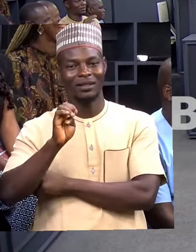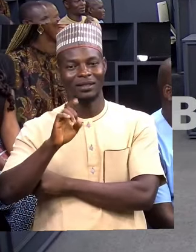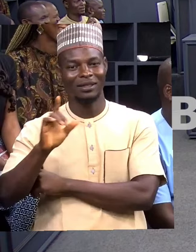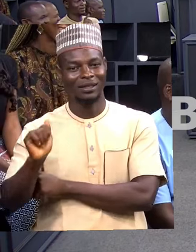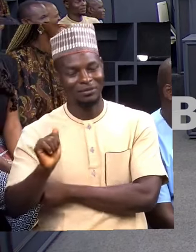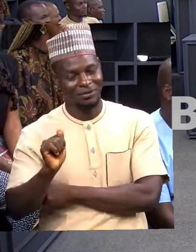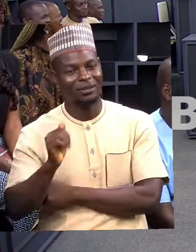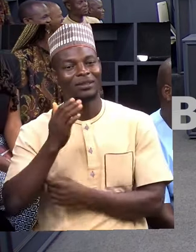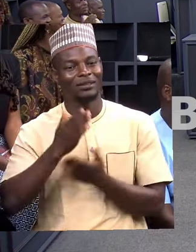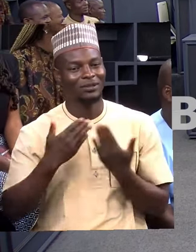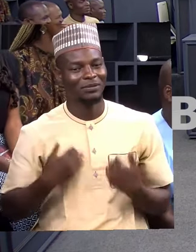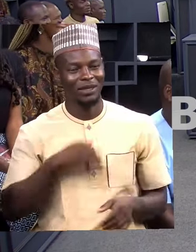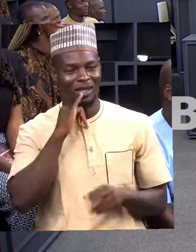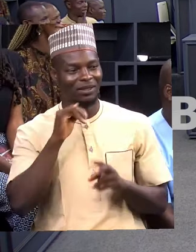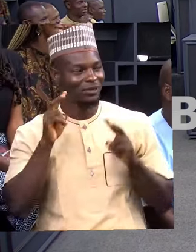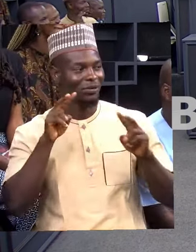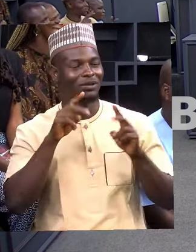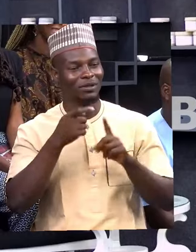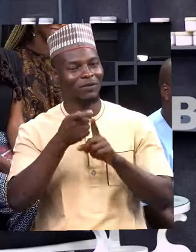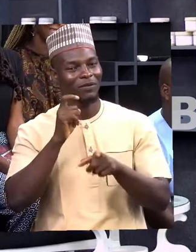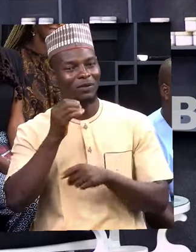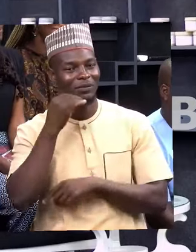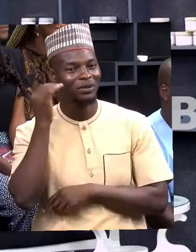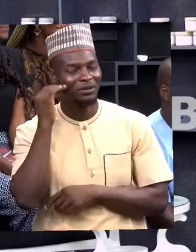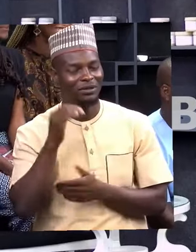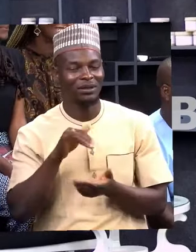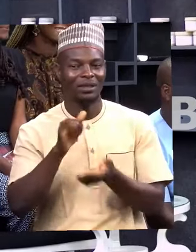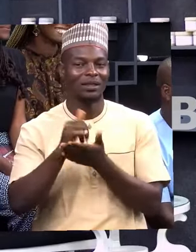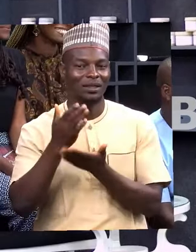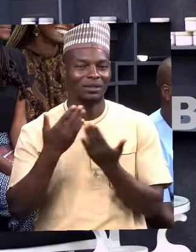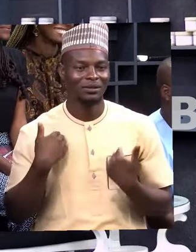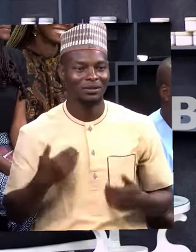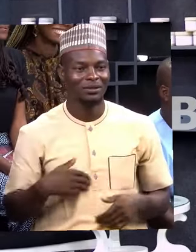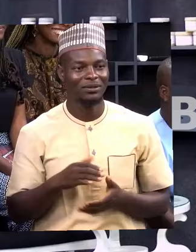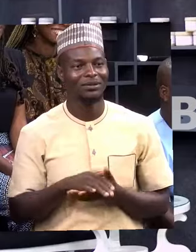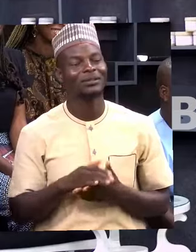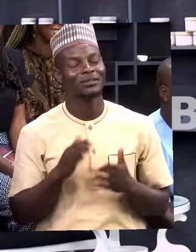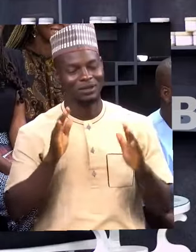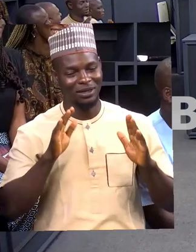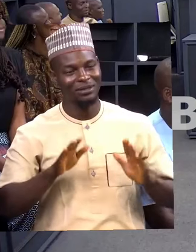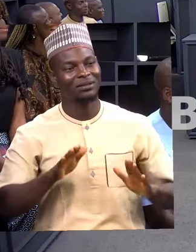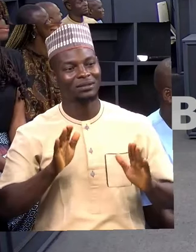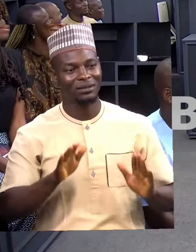house. Why you want to spoil the whole thing now? Be calm down.